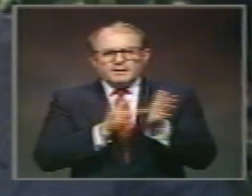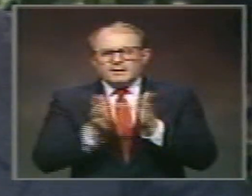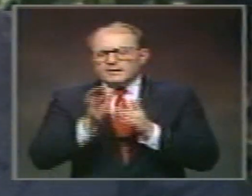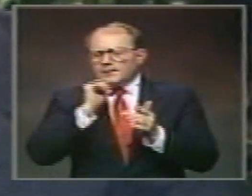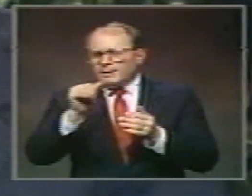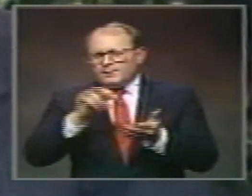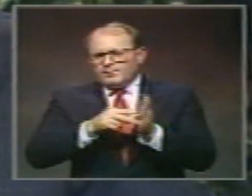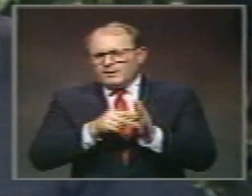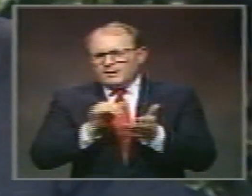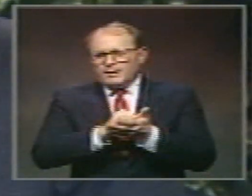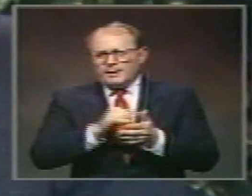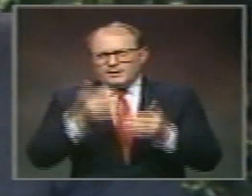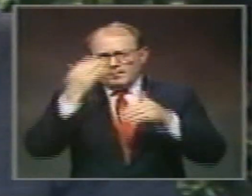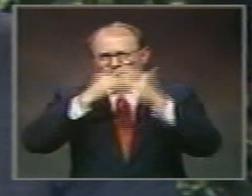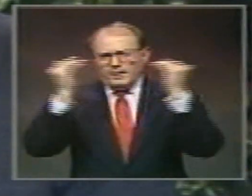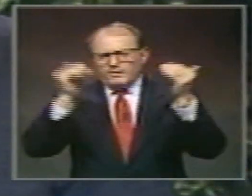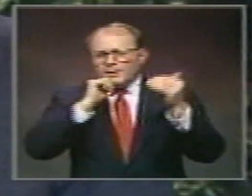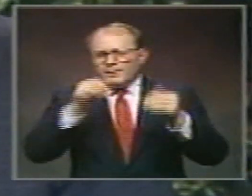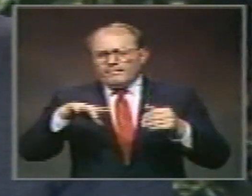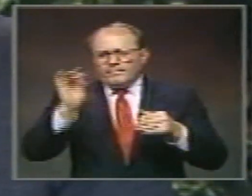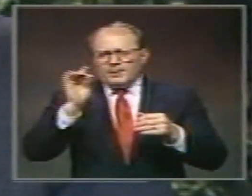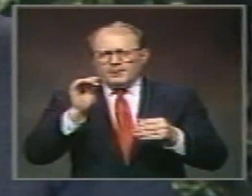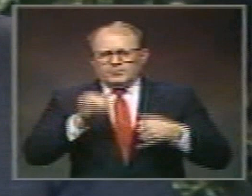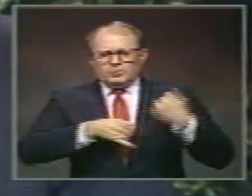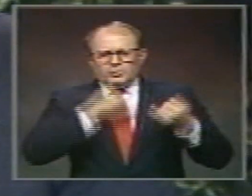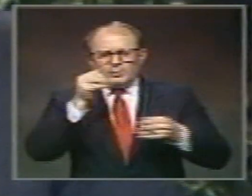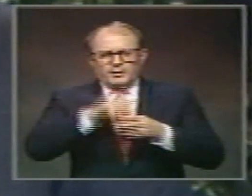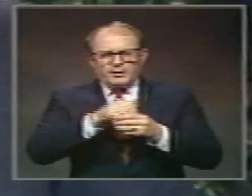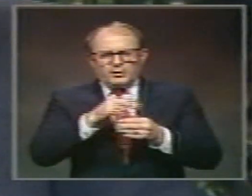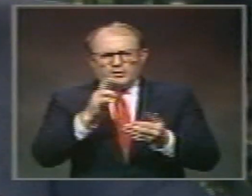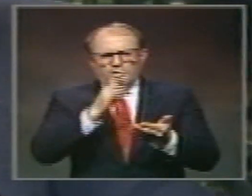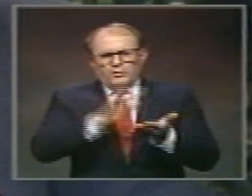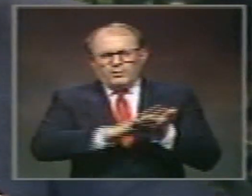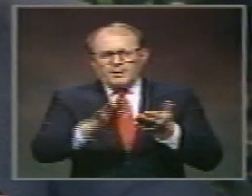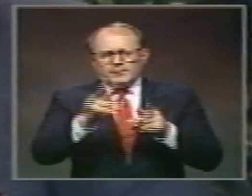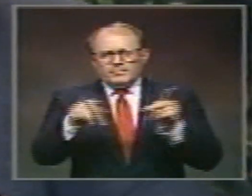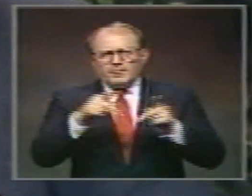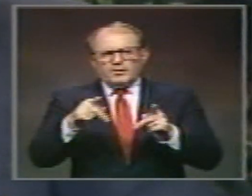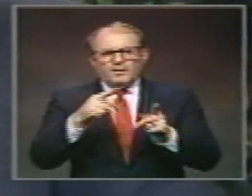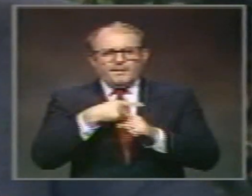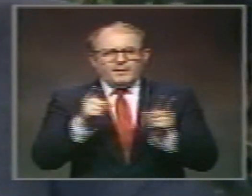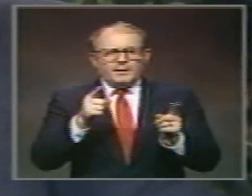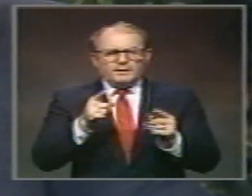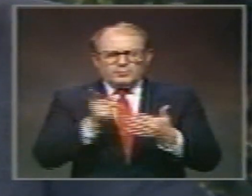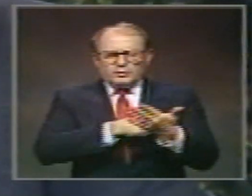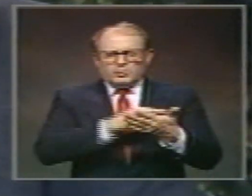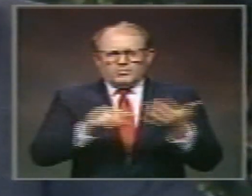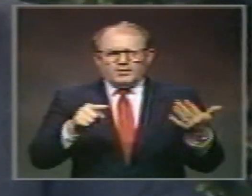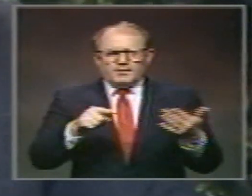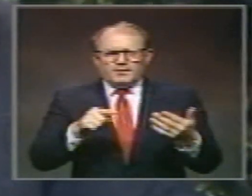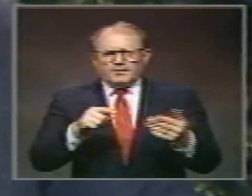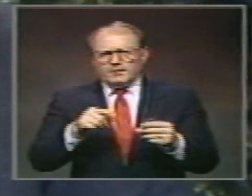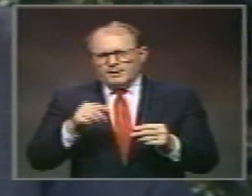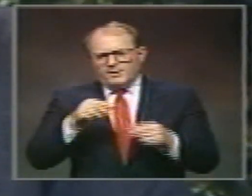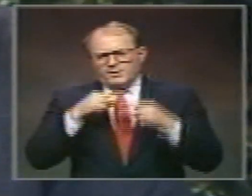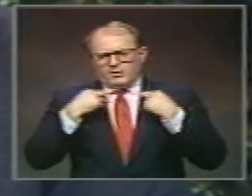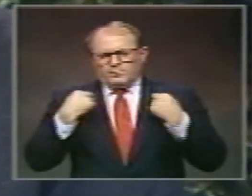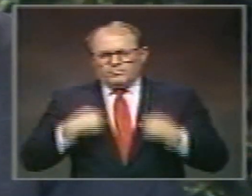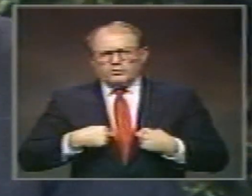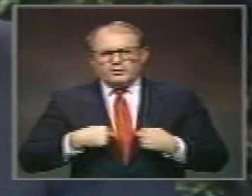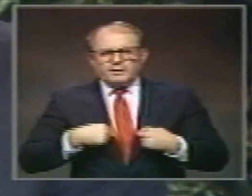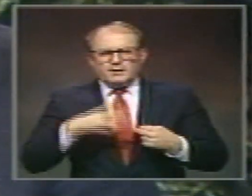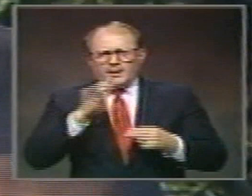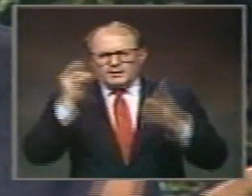heaven finds no joy in the righteous at all. But he was rebuking the self-righteousness of the Pharisees